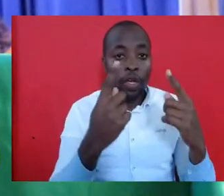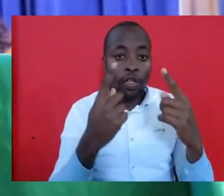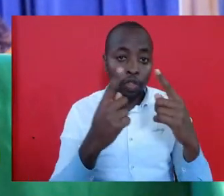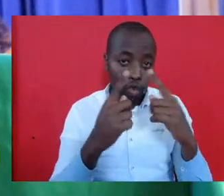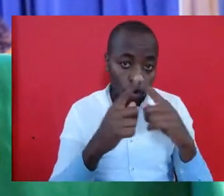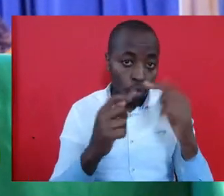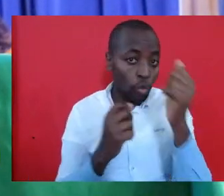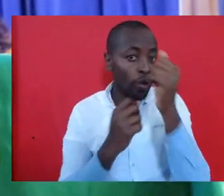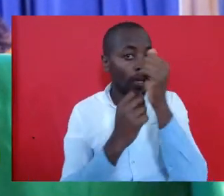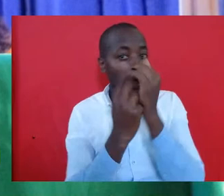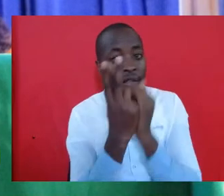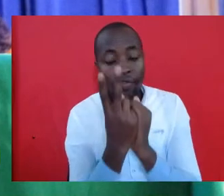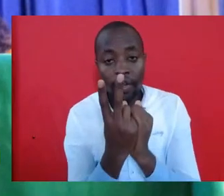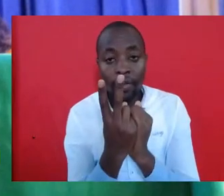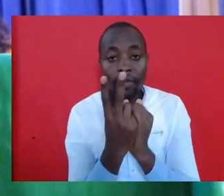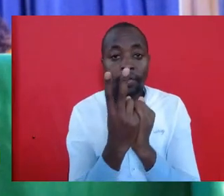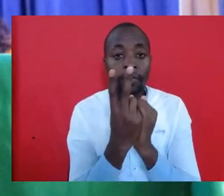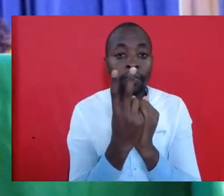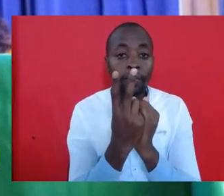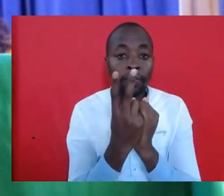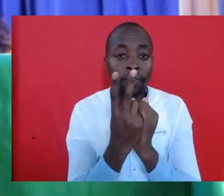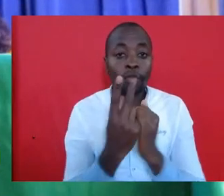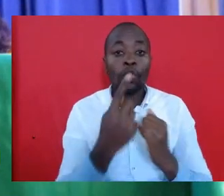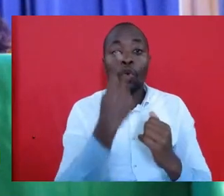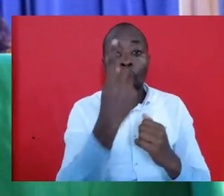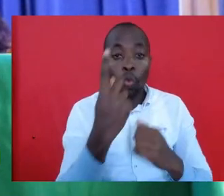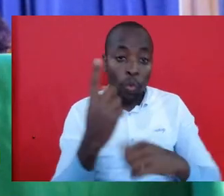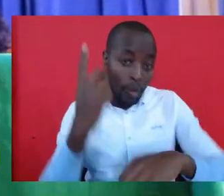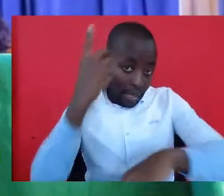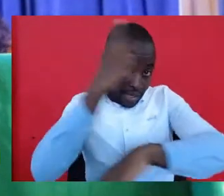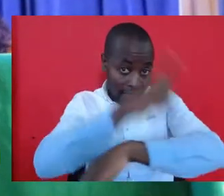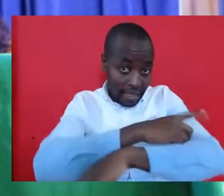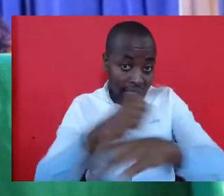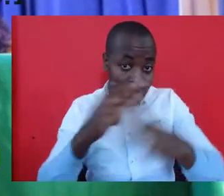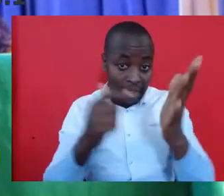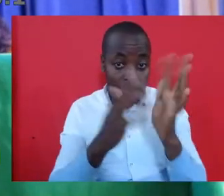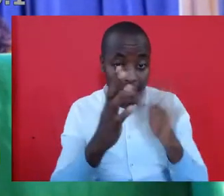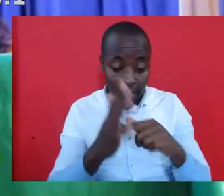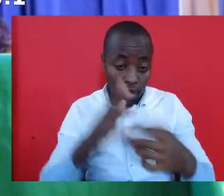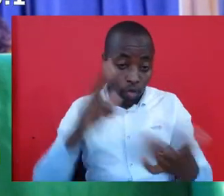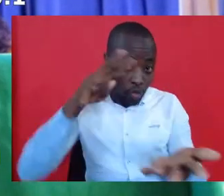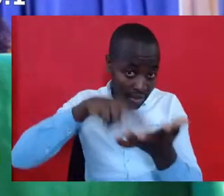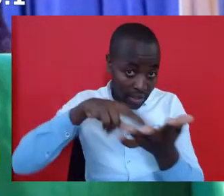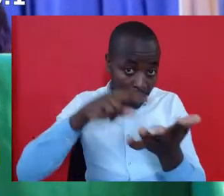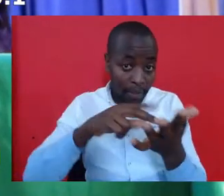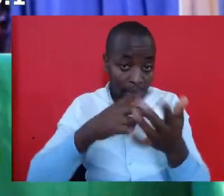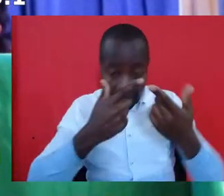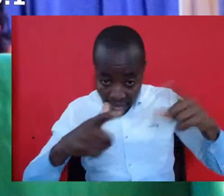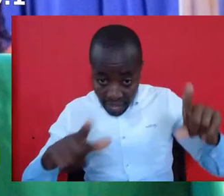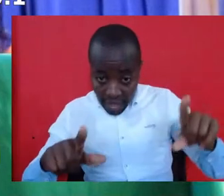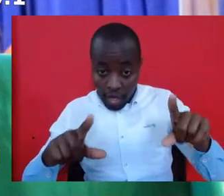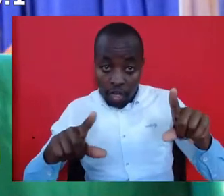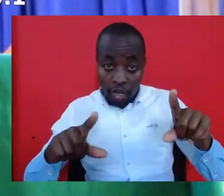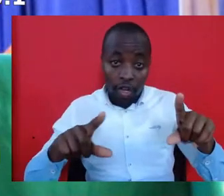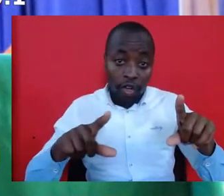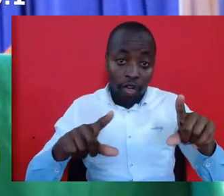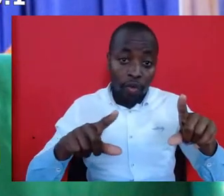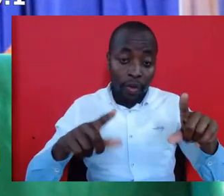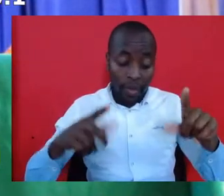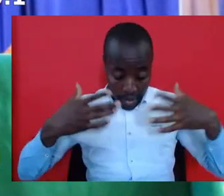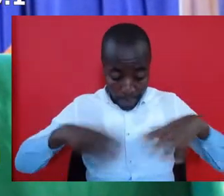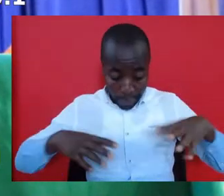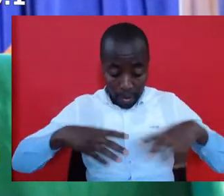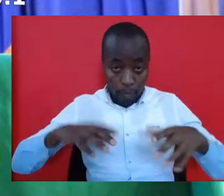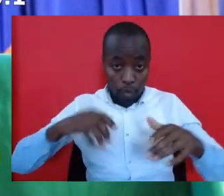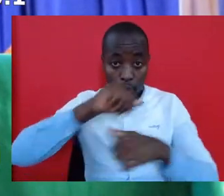to 11. One day as Jesus was standing by the lake of Gennesaret, with the people crowding